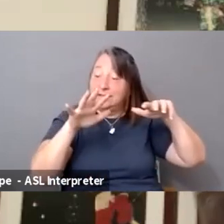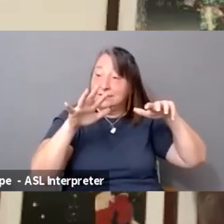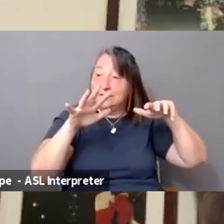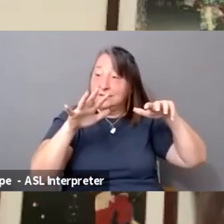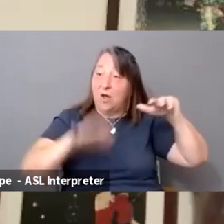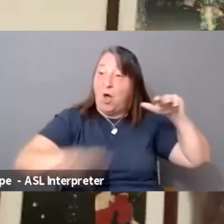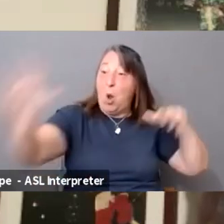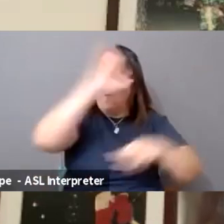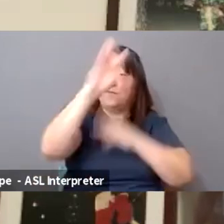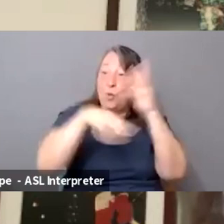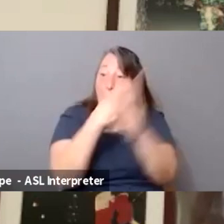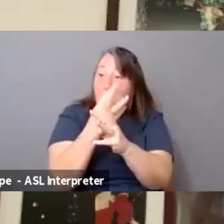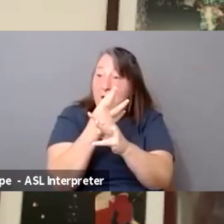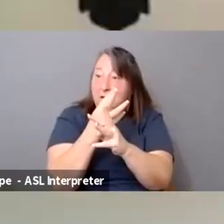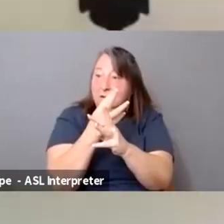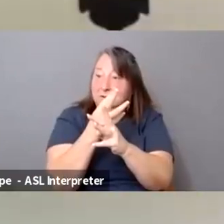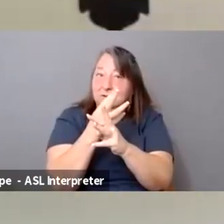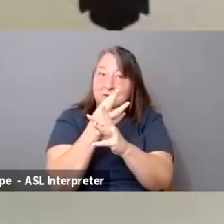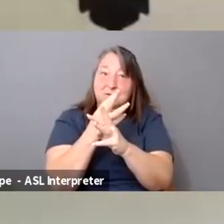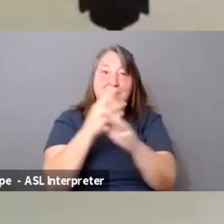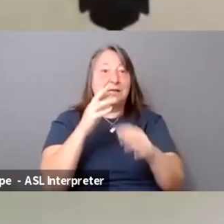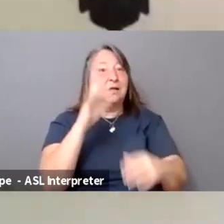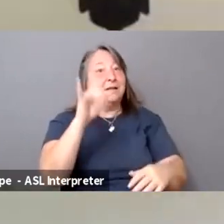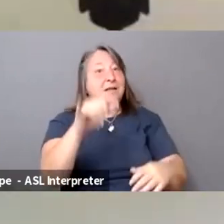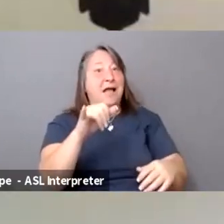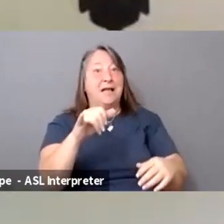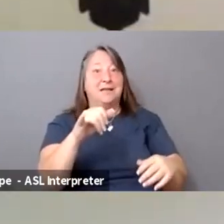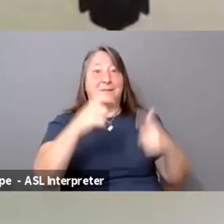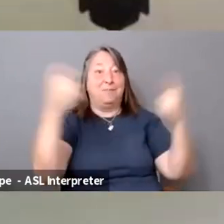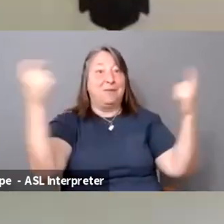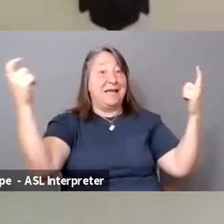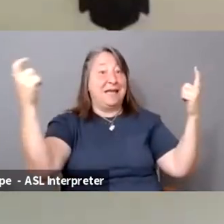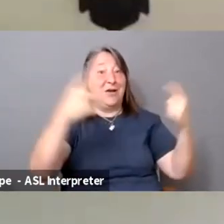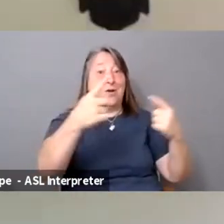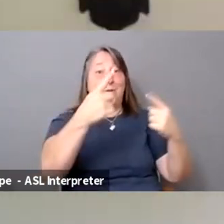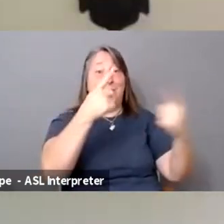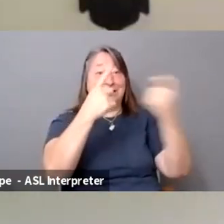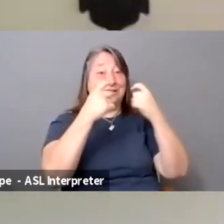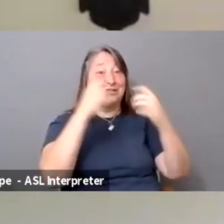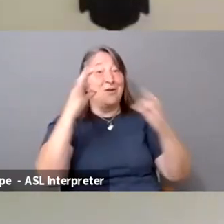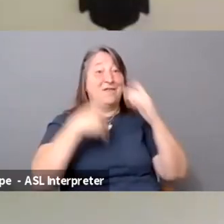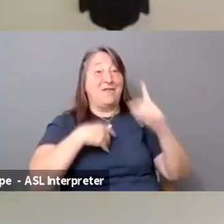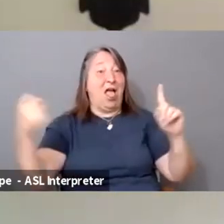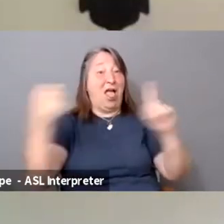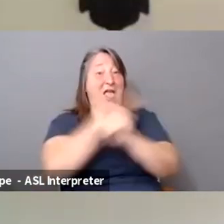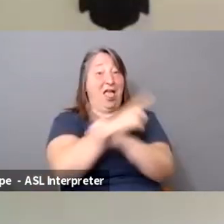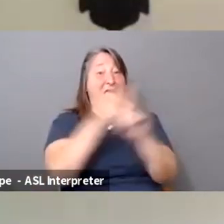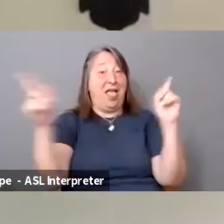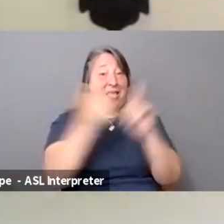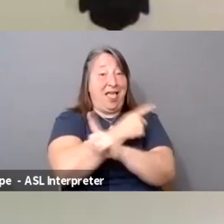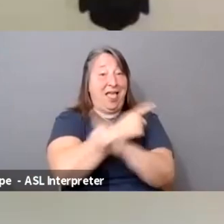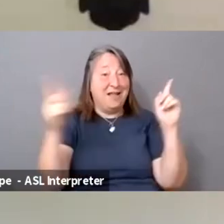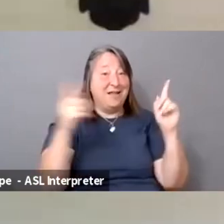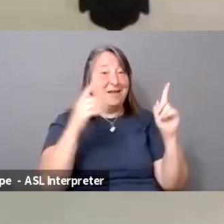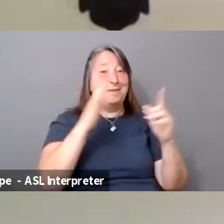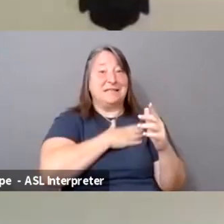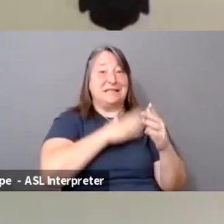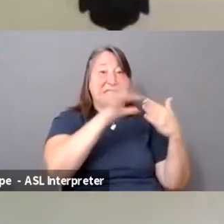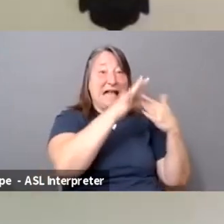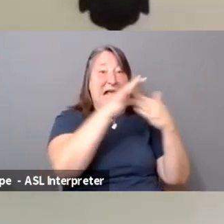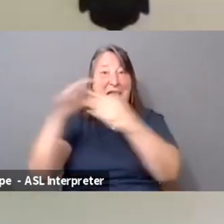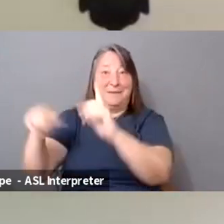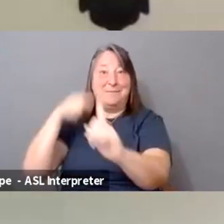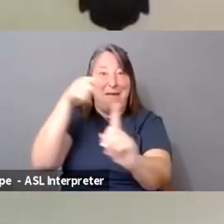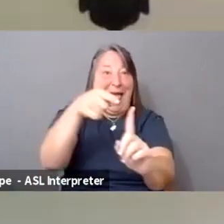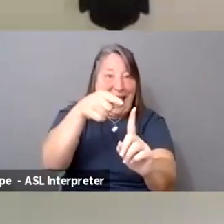around the world. Okay, that's a long question. So you, steer me if I ramble. My kids say I ramble, so steer me